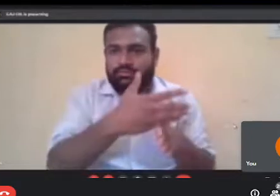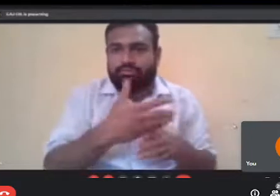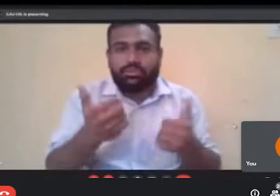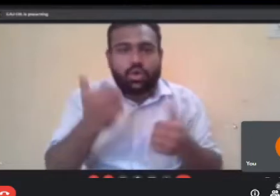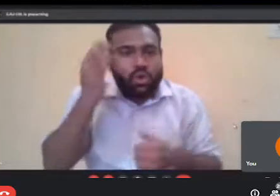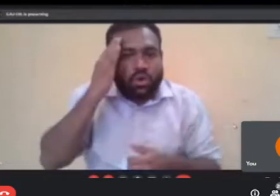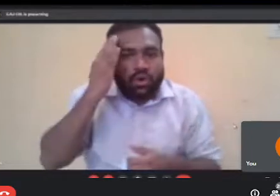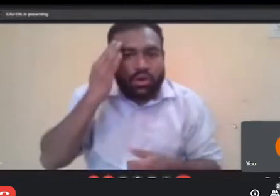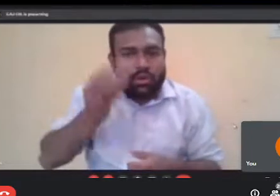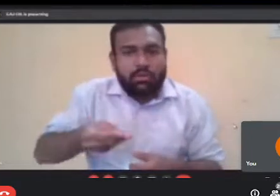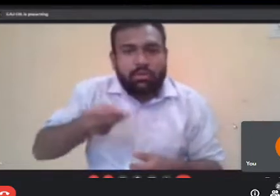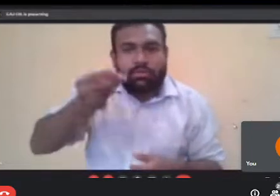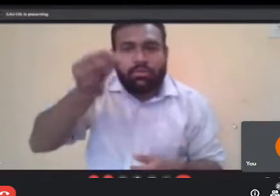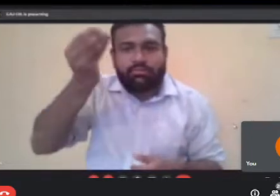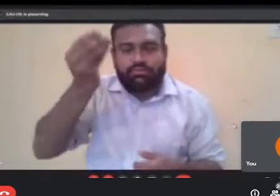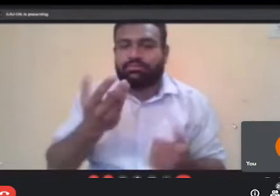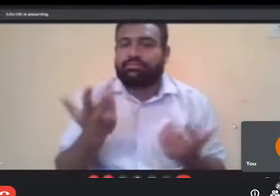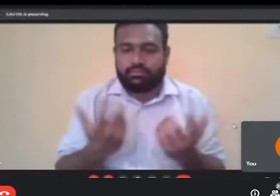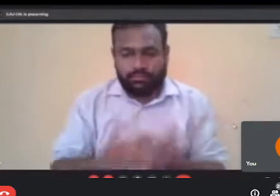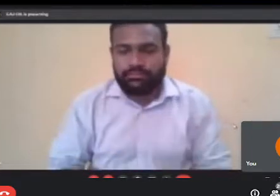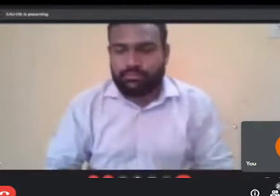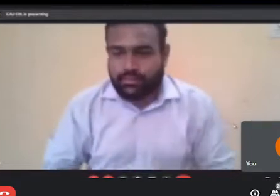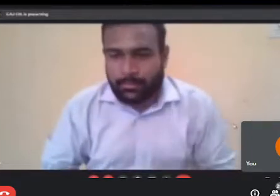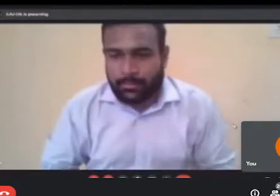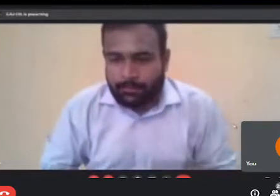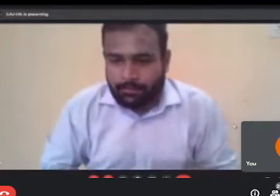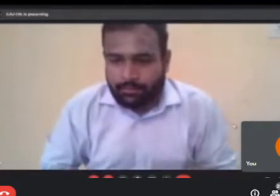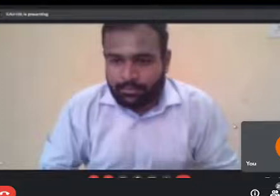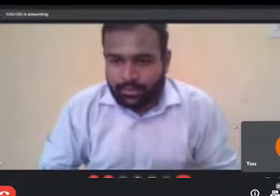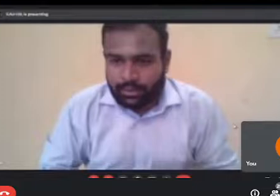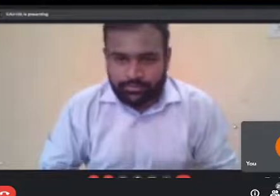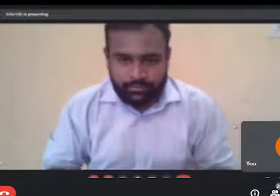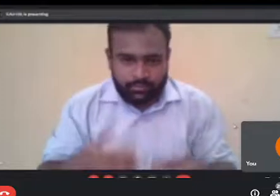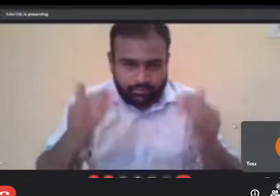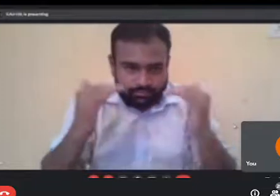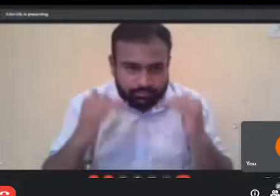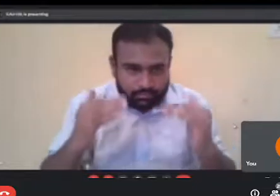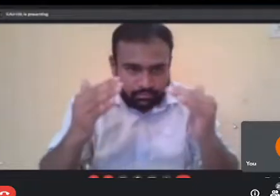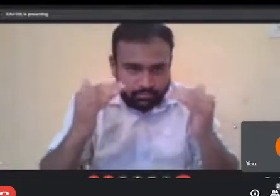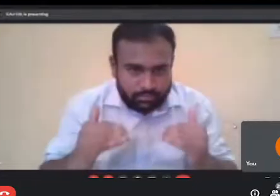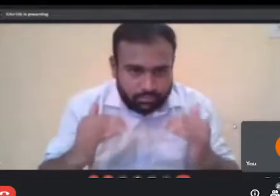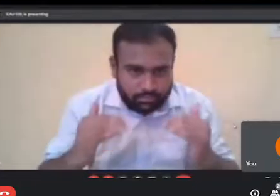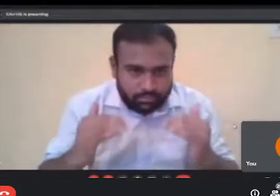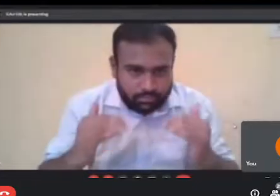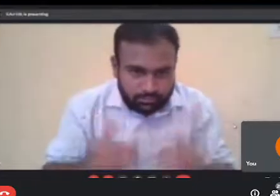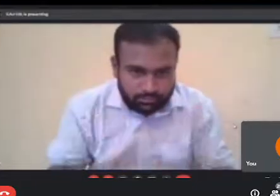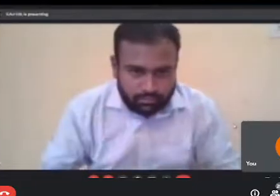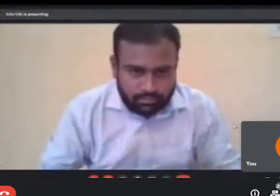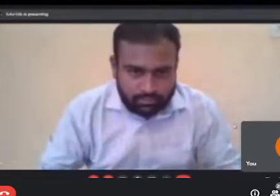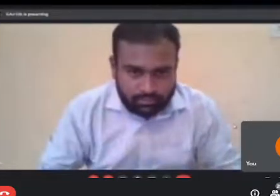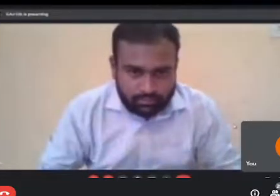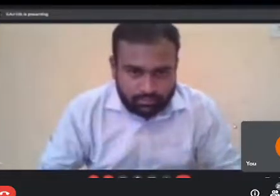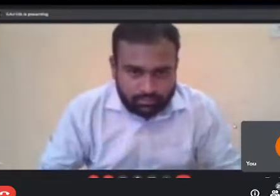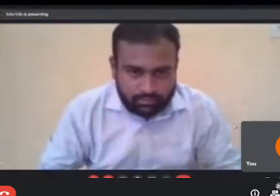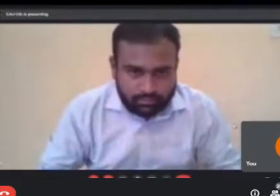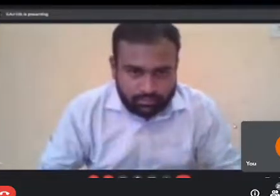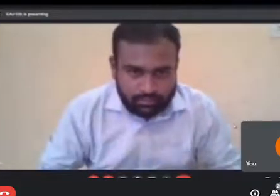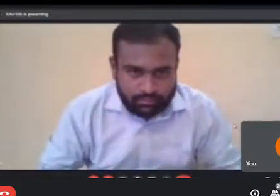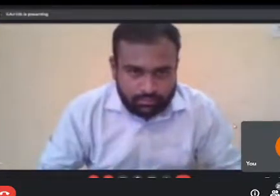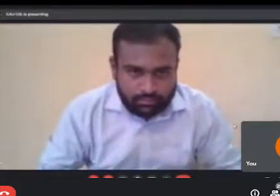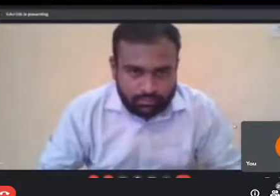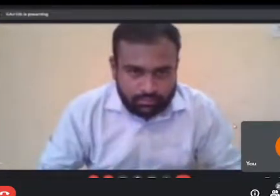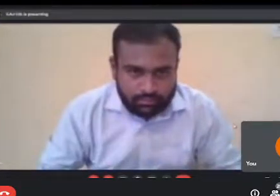the tutors basically are encouraging the children to teach and guide the other students themselves, which help in memory, retention, and